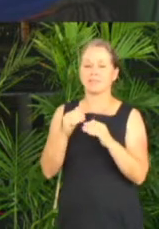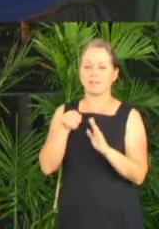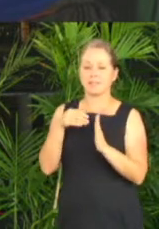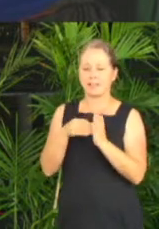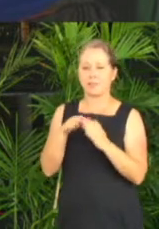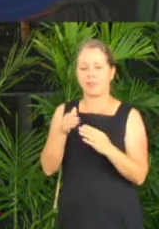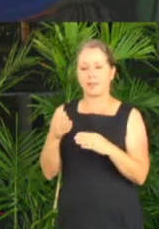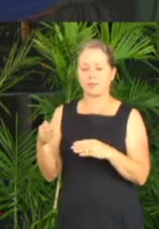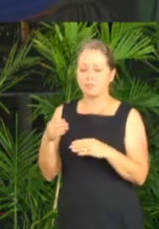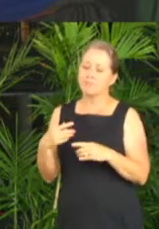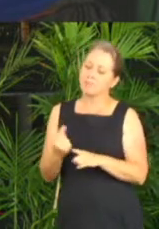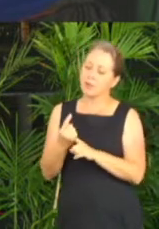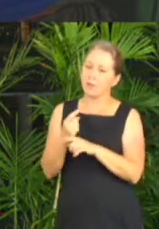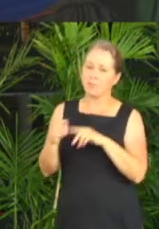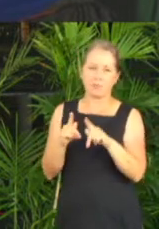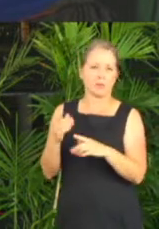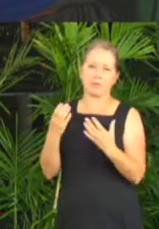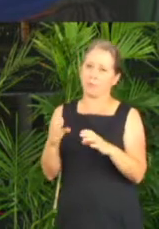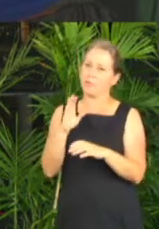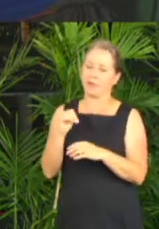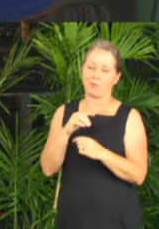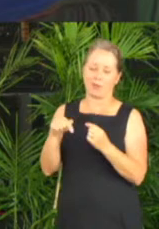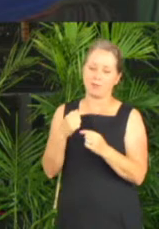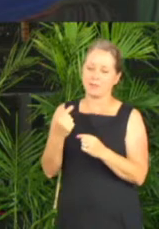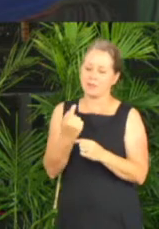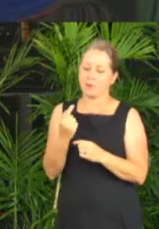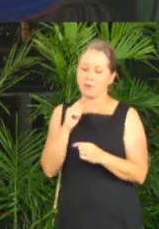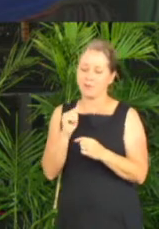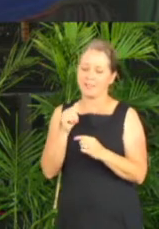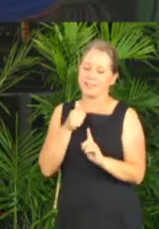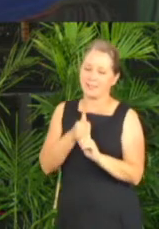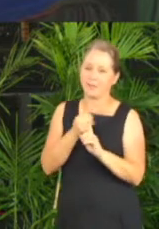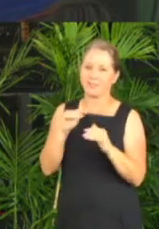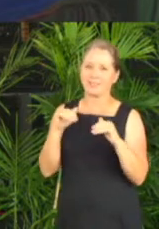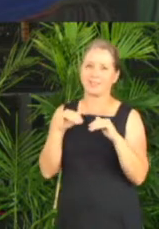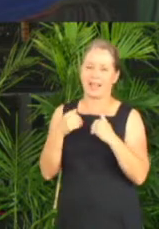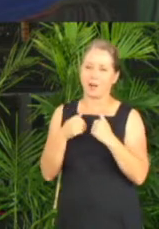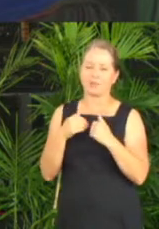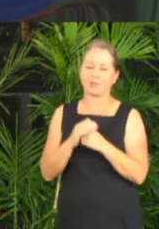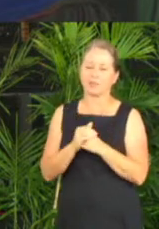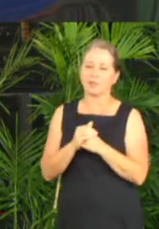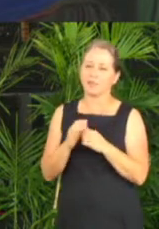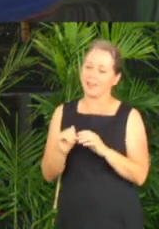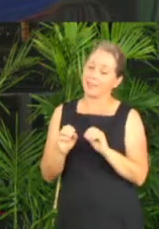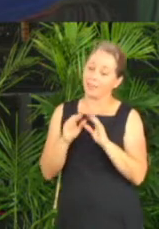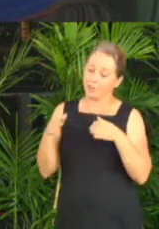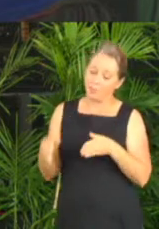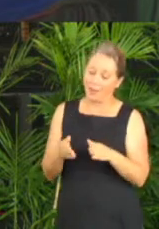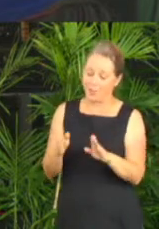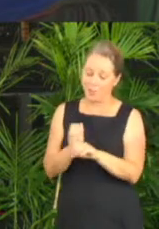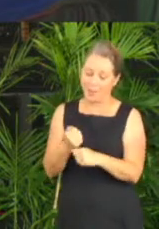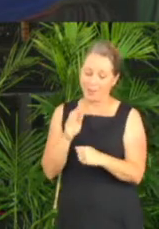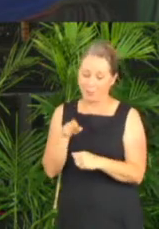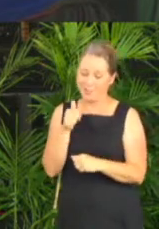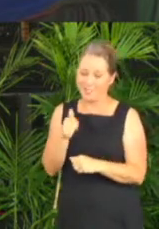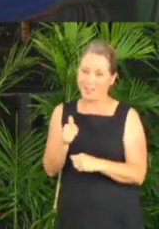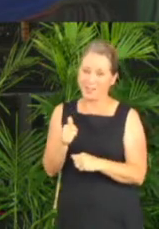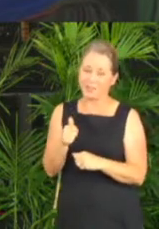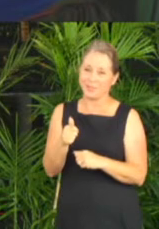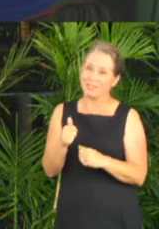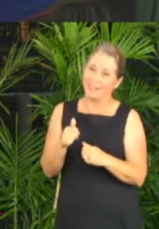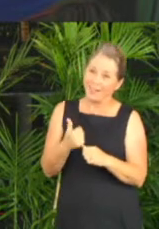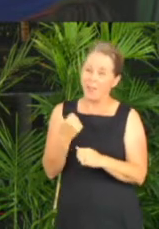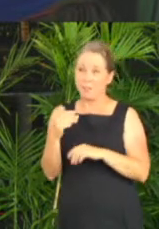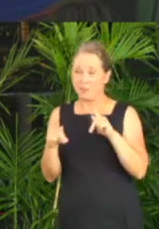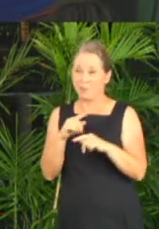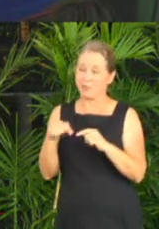As a practical matter, people do not want to be around self-centered people. It's indeed the clearest path to making yourself and those